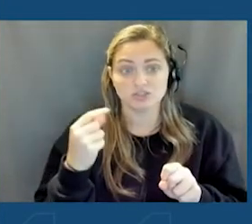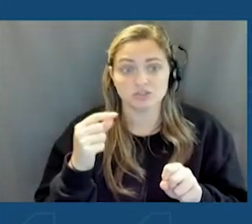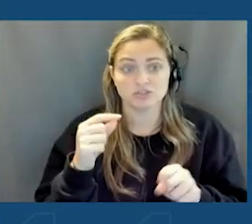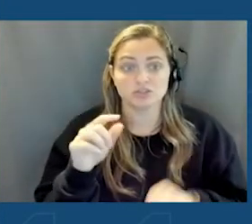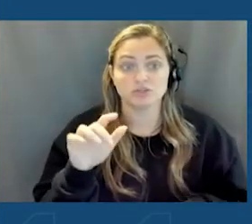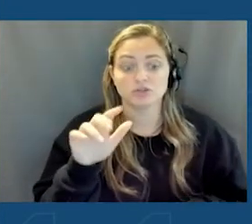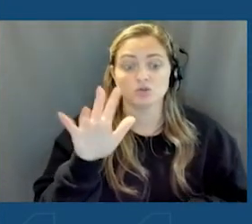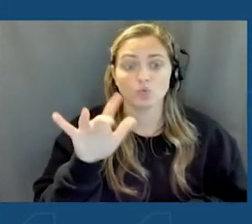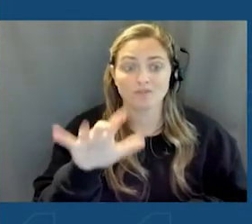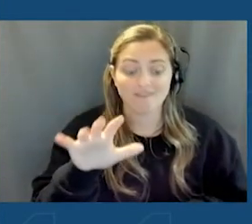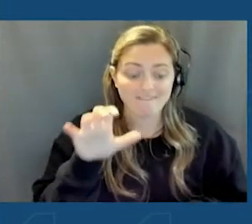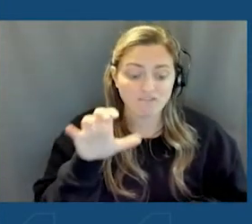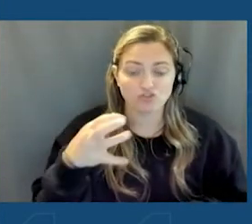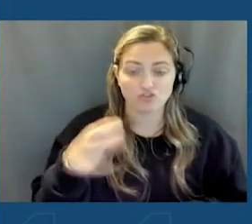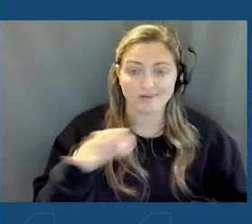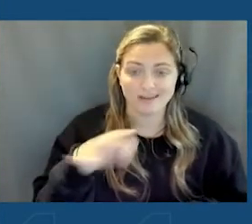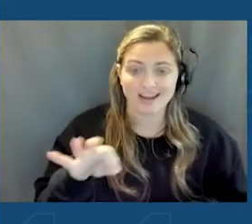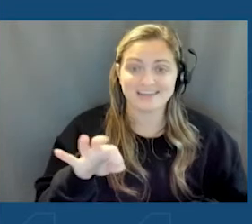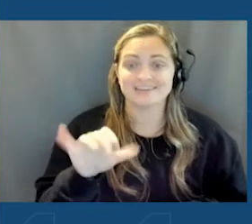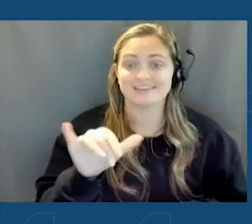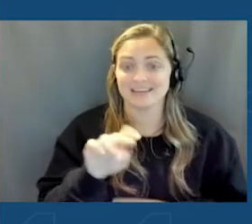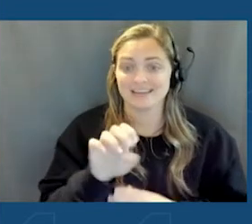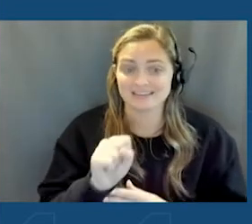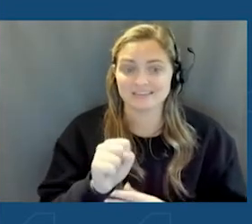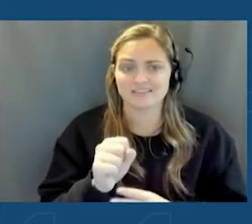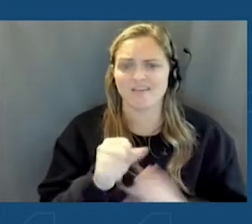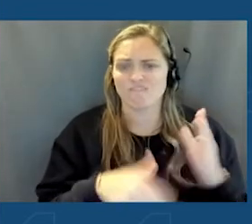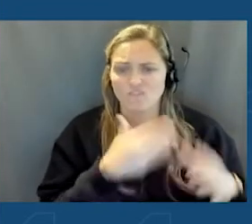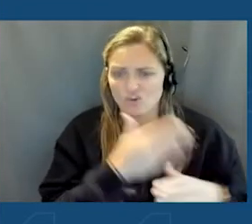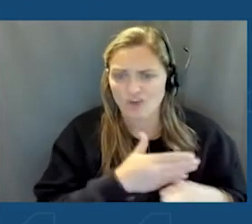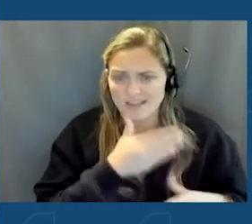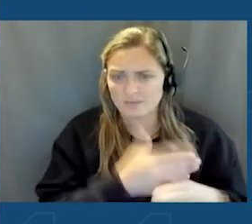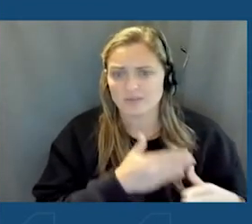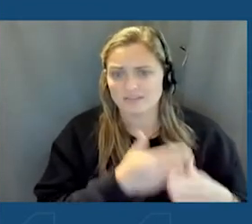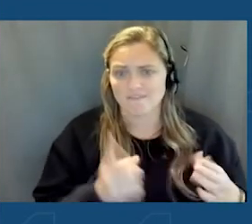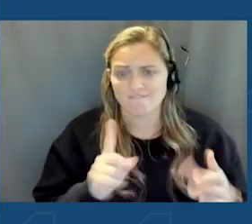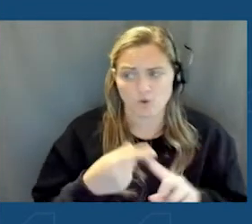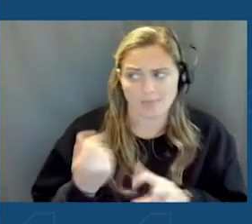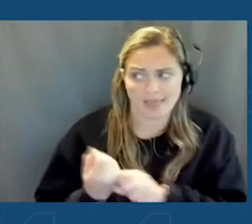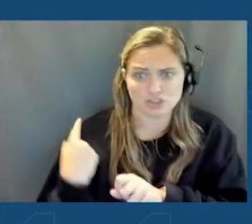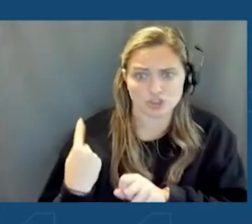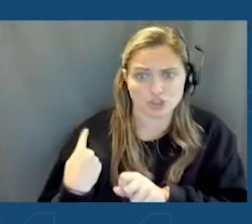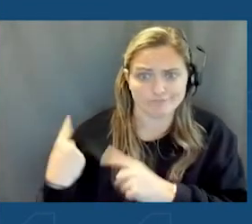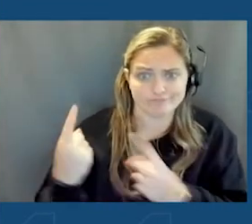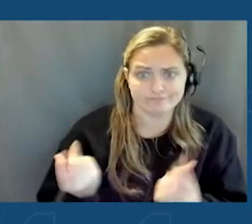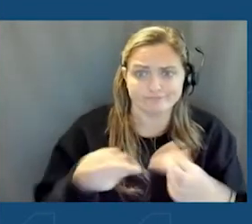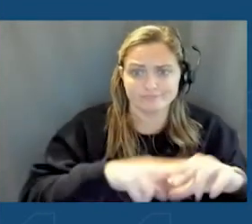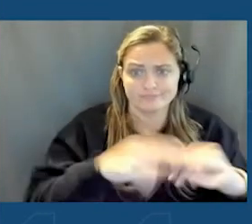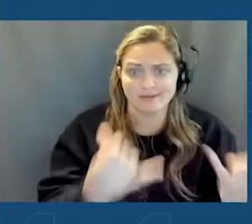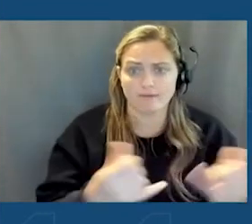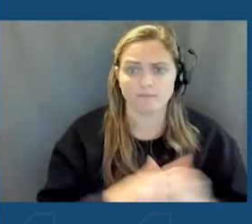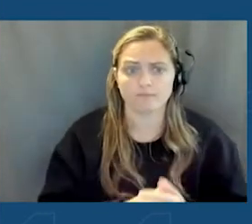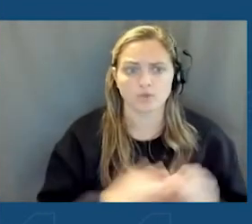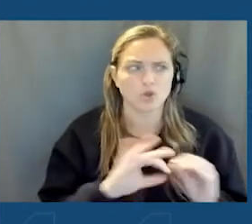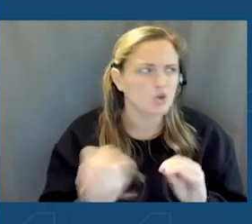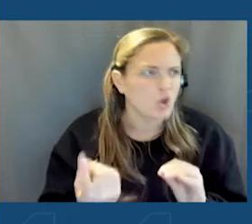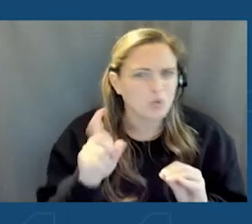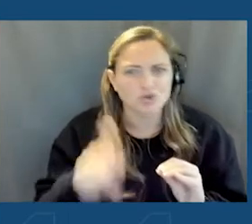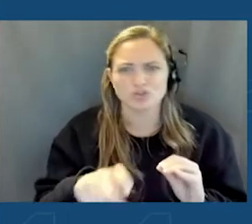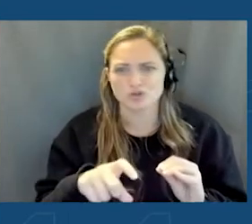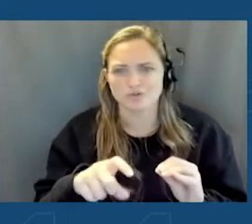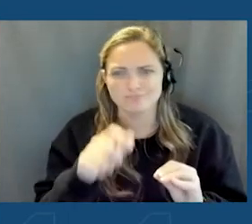2,519 cases of harassment, up from the previous year as well. No one should be subjected